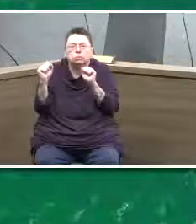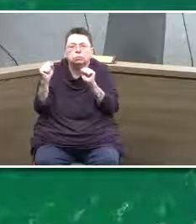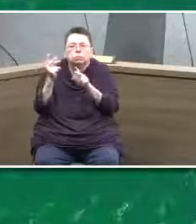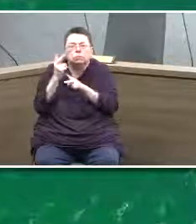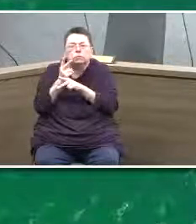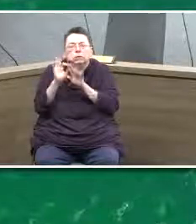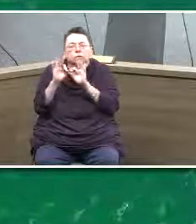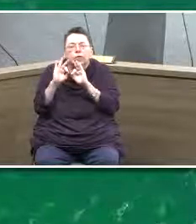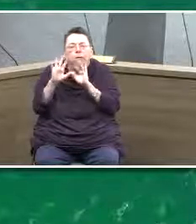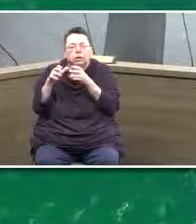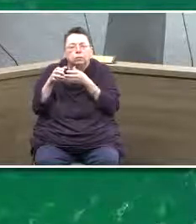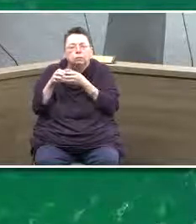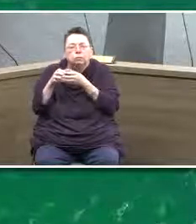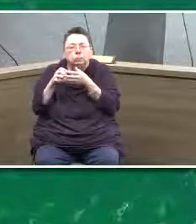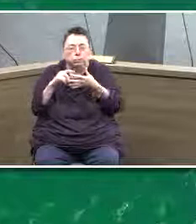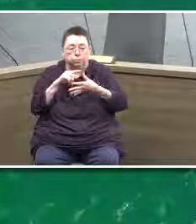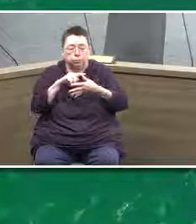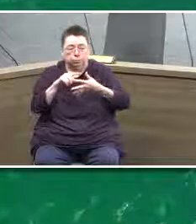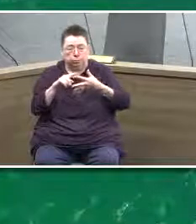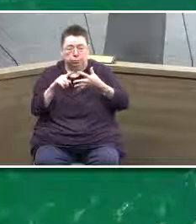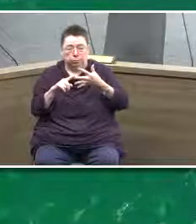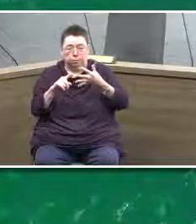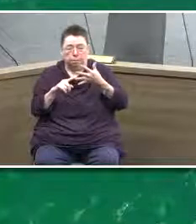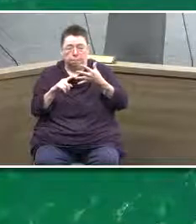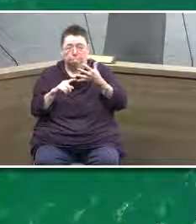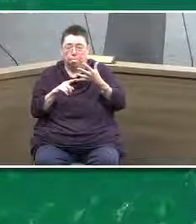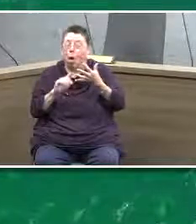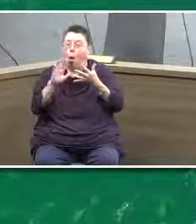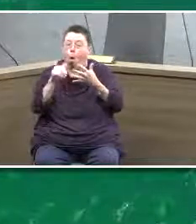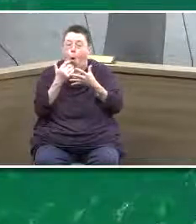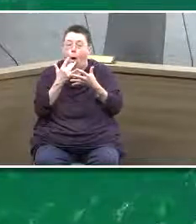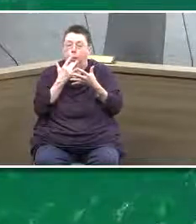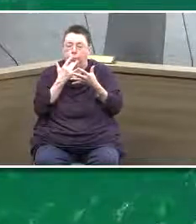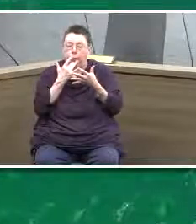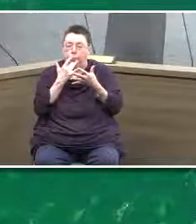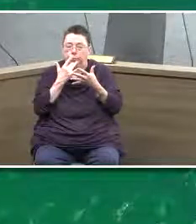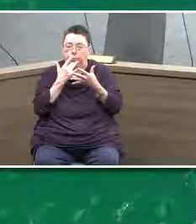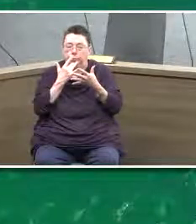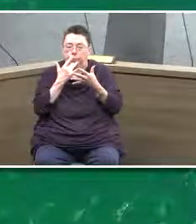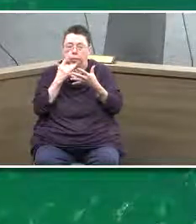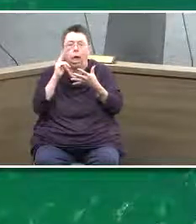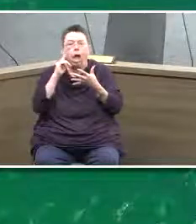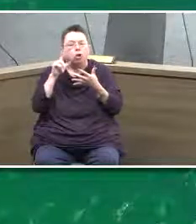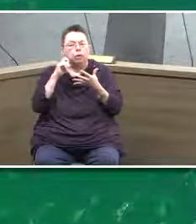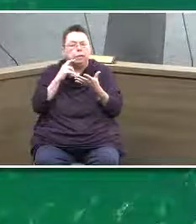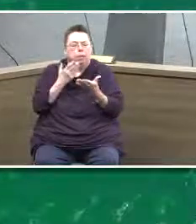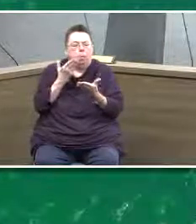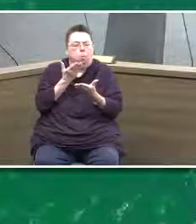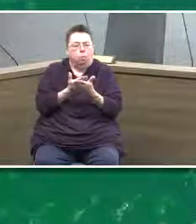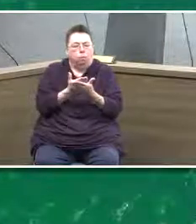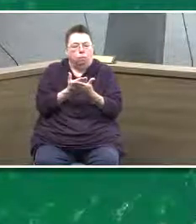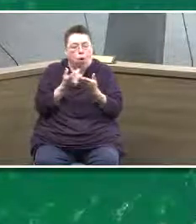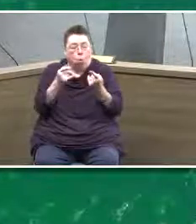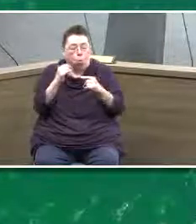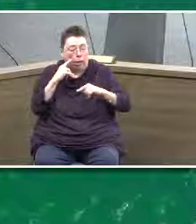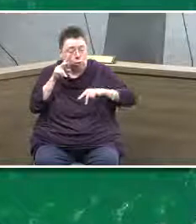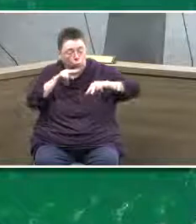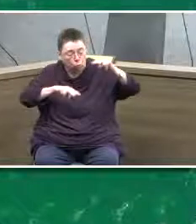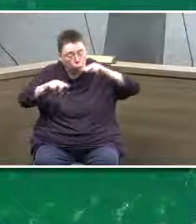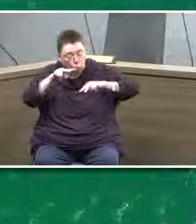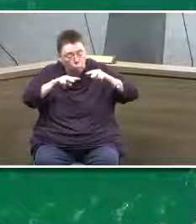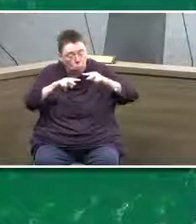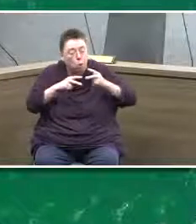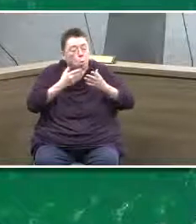preservation. All of the reference preferences will be verified at the time of